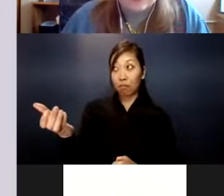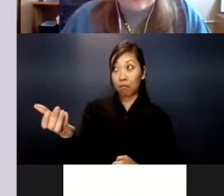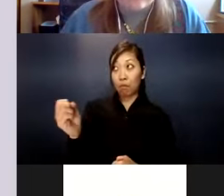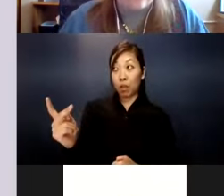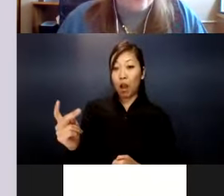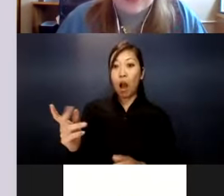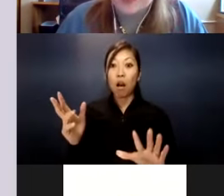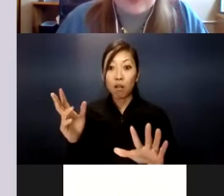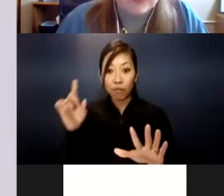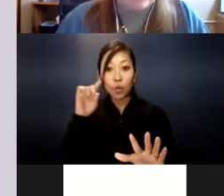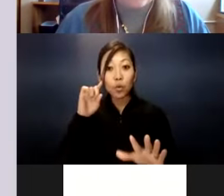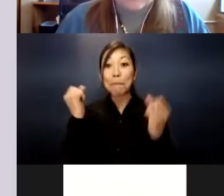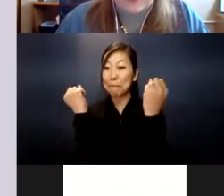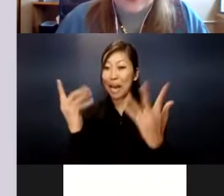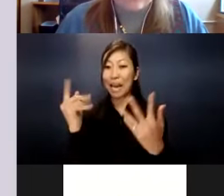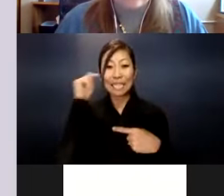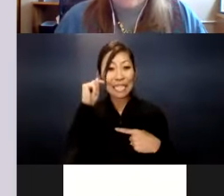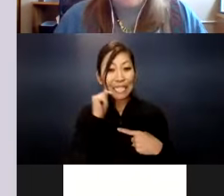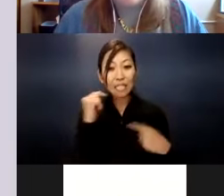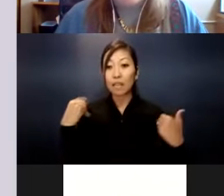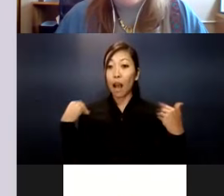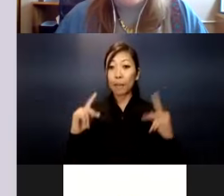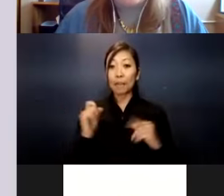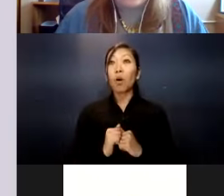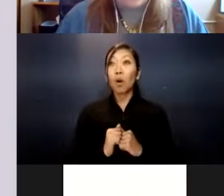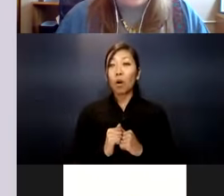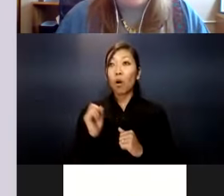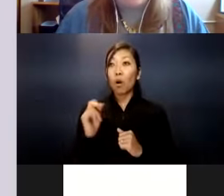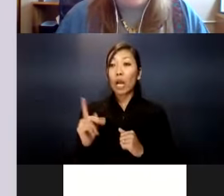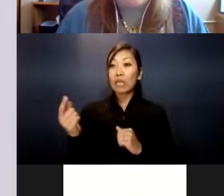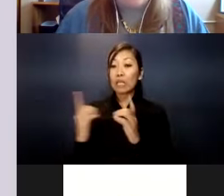many teenagers, so many young people lately just who